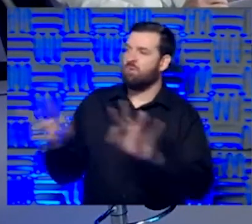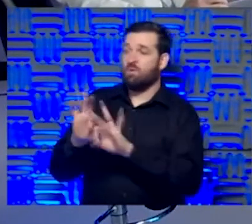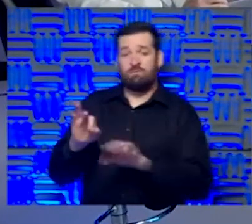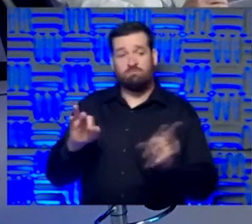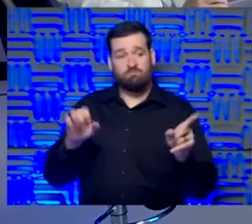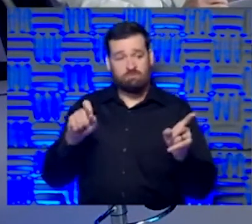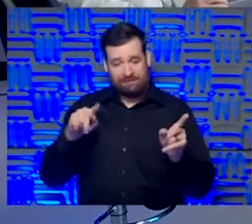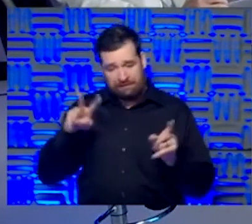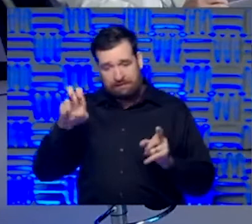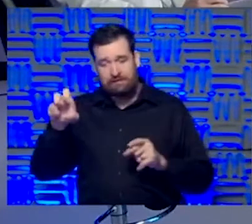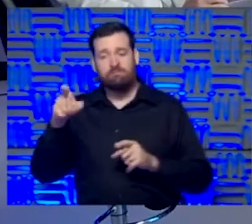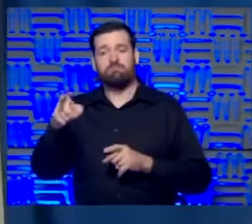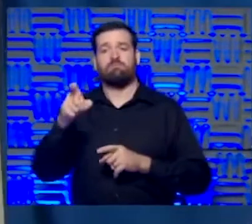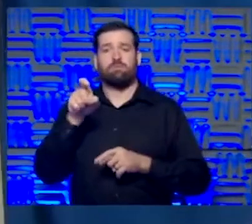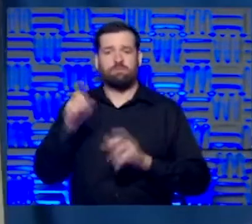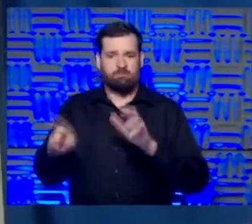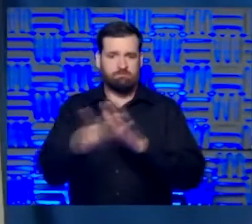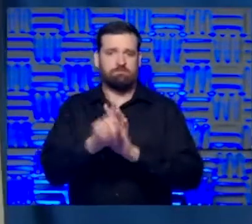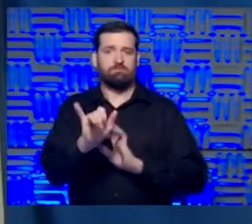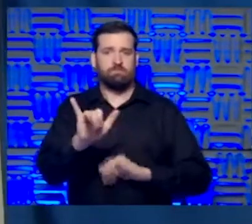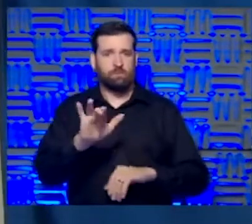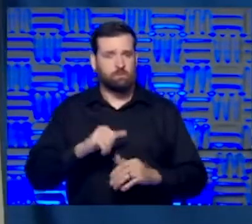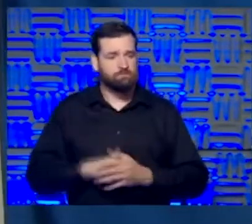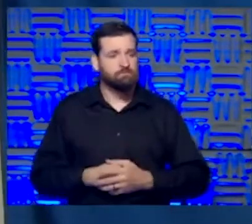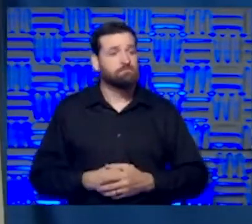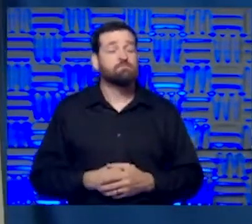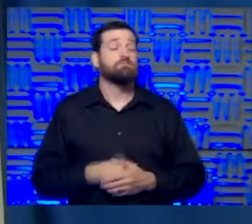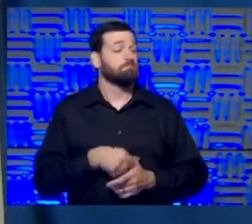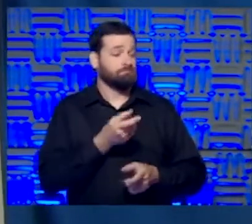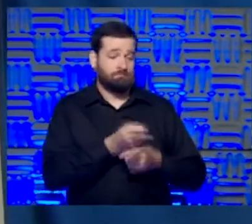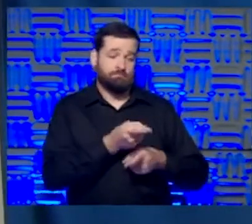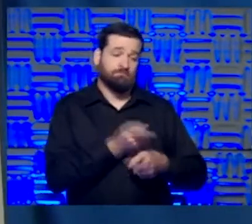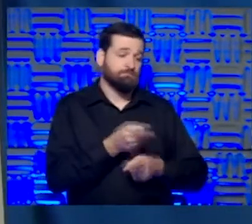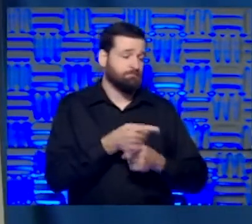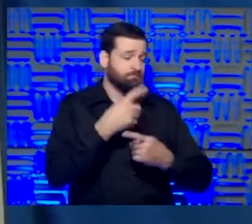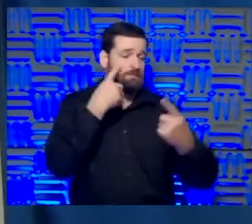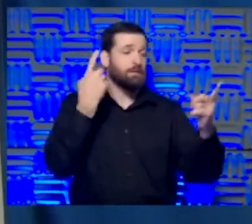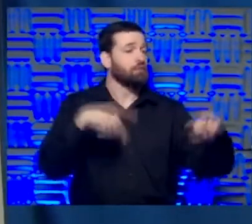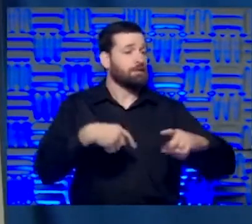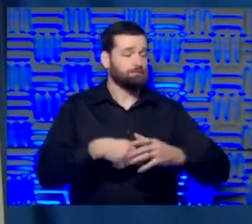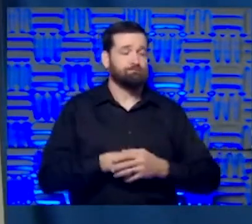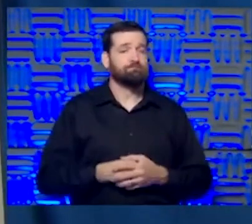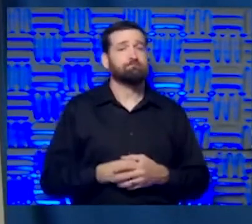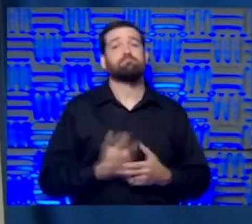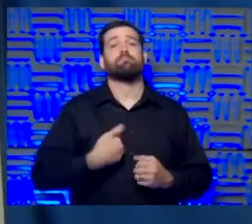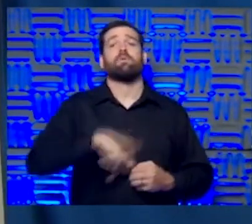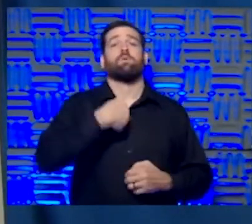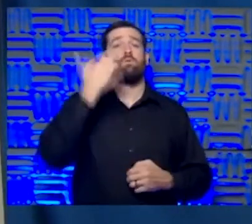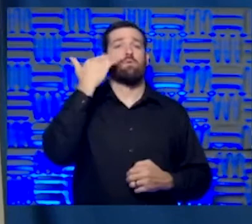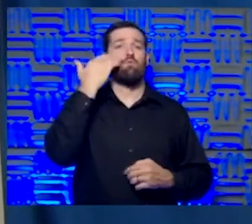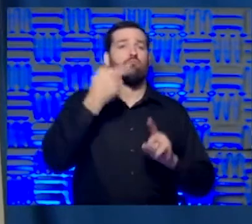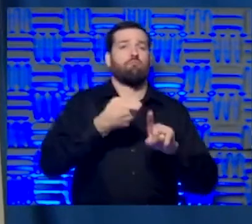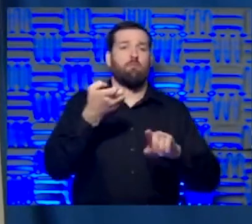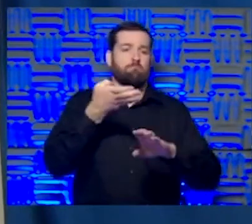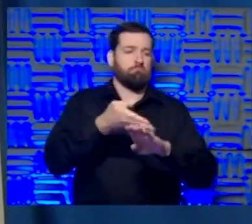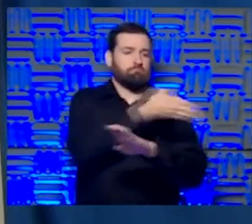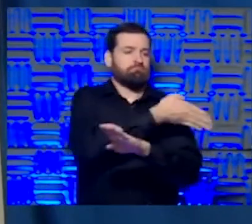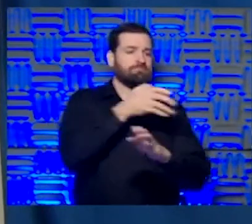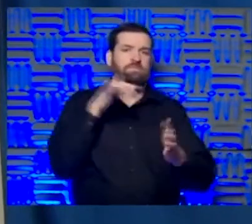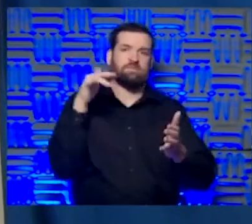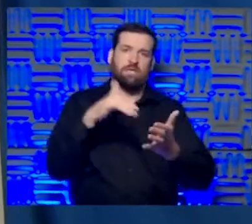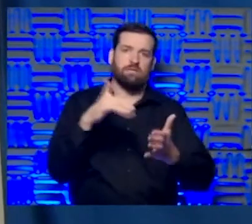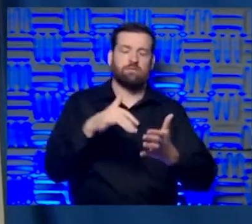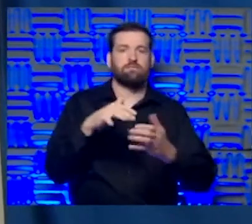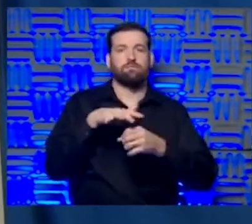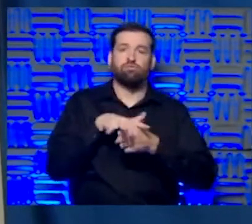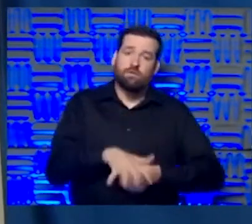up in your practice. Right. I agree. We know from previous studies that